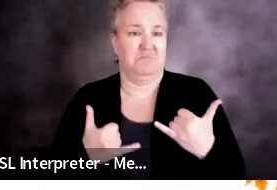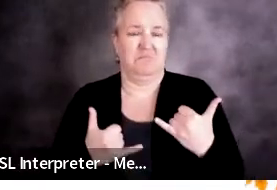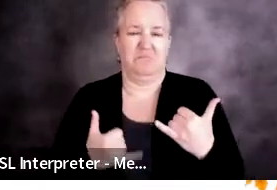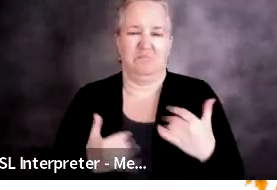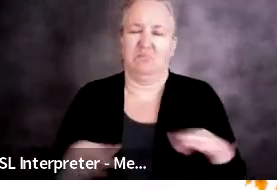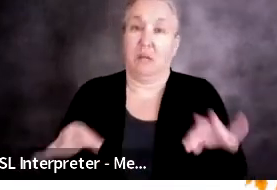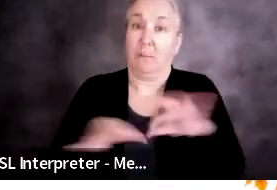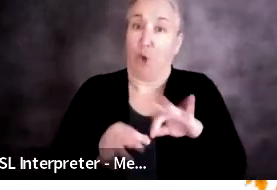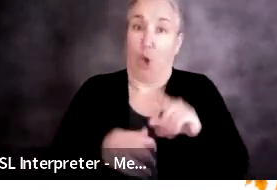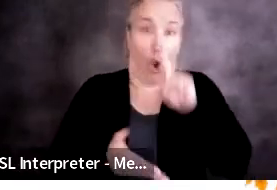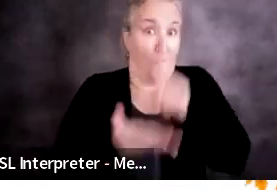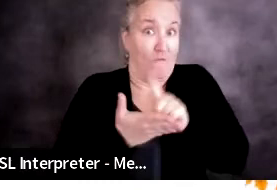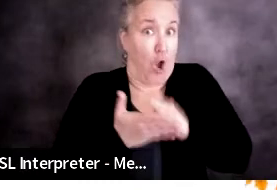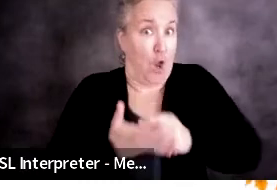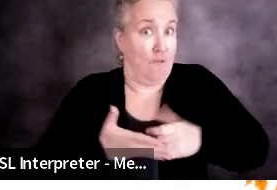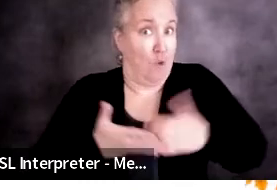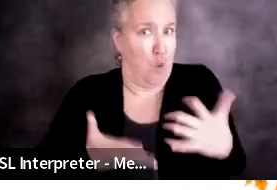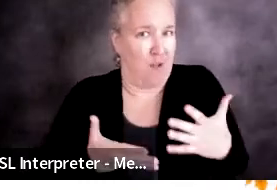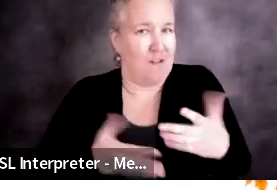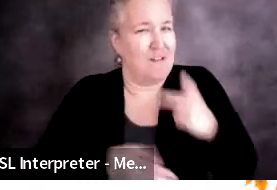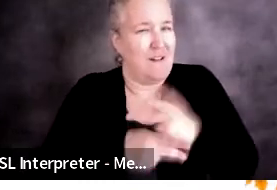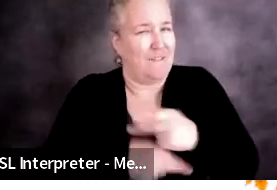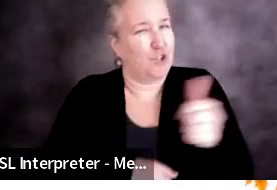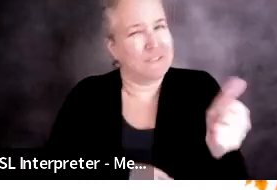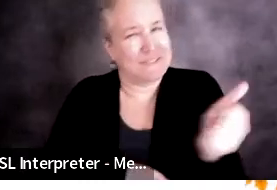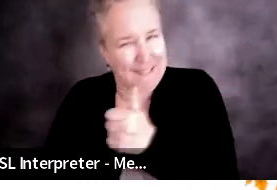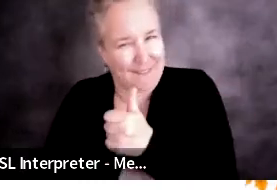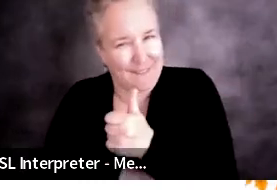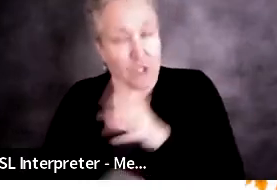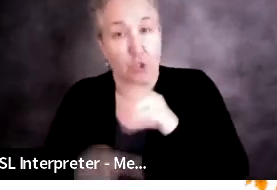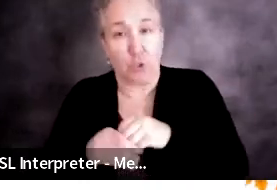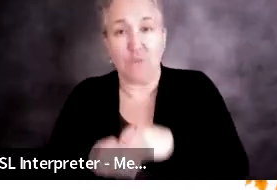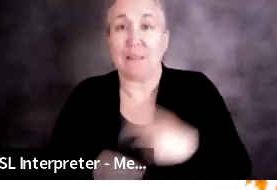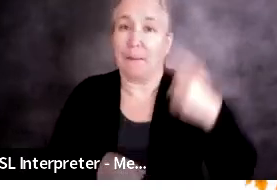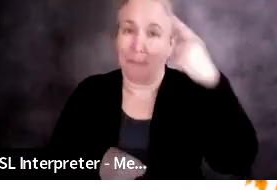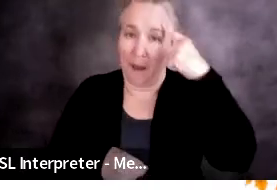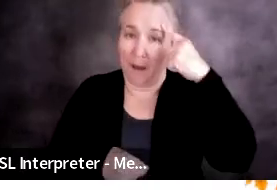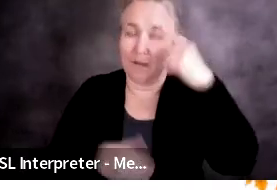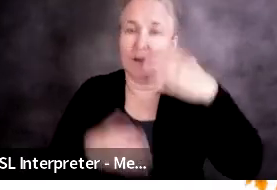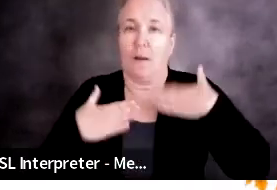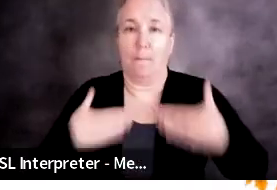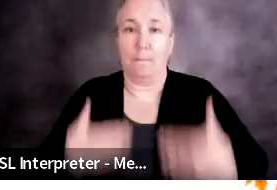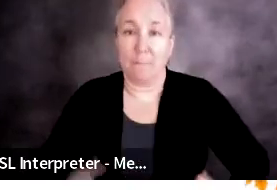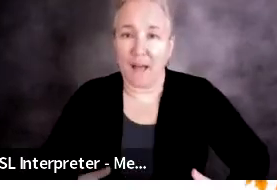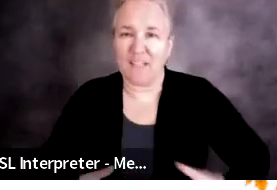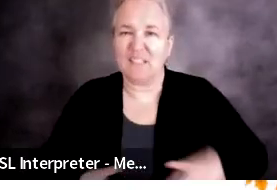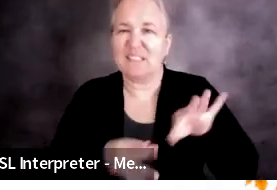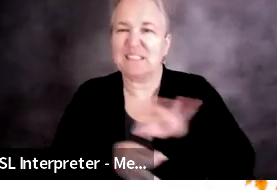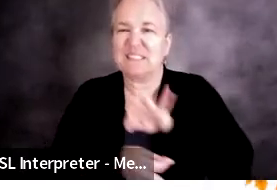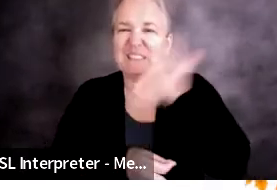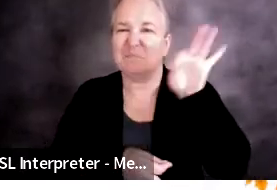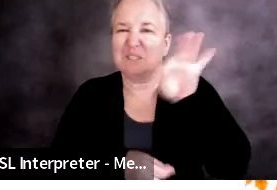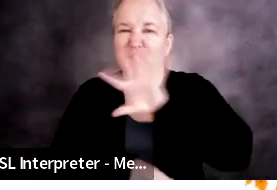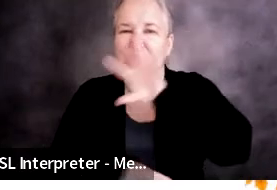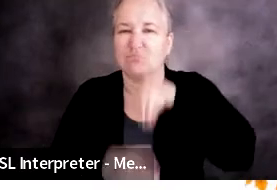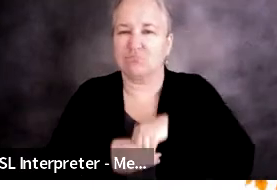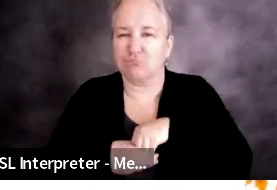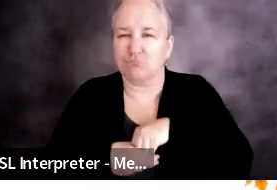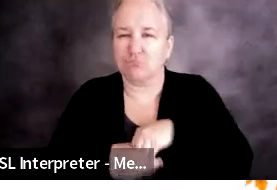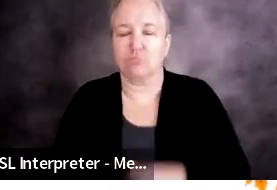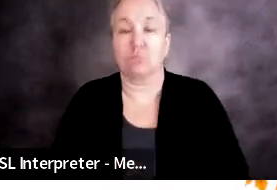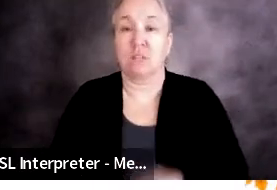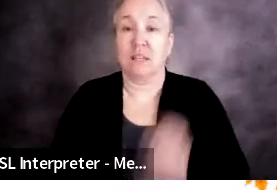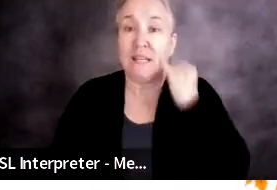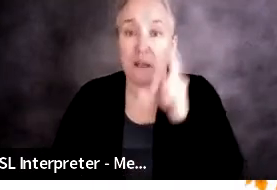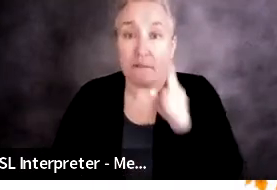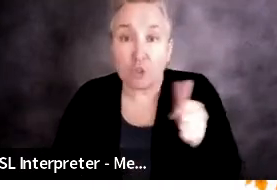care of yourself, which includes your mind, body, and spirit. If you or anyone you